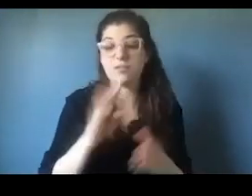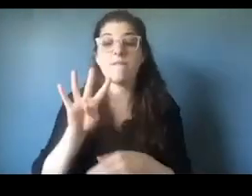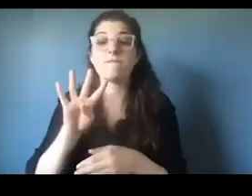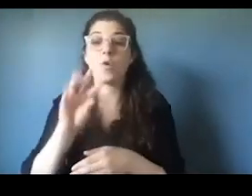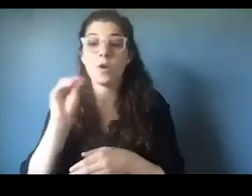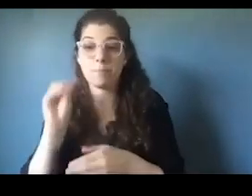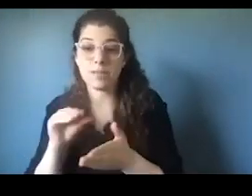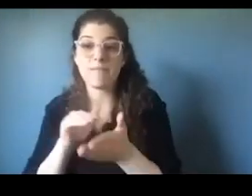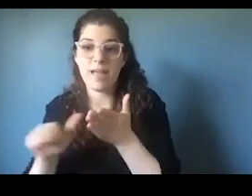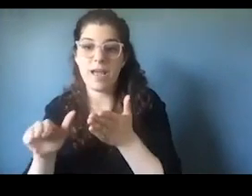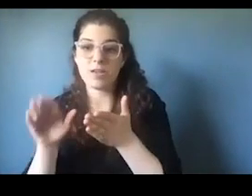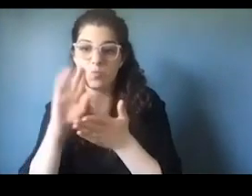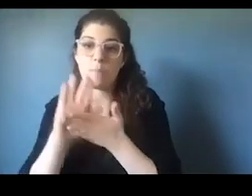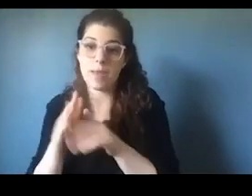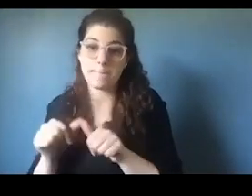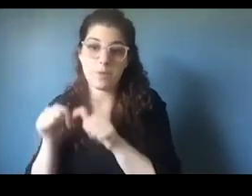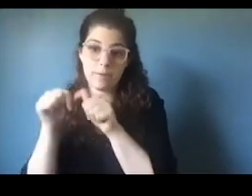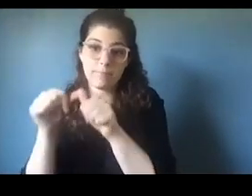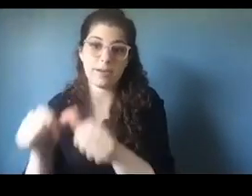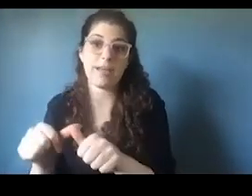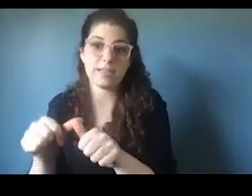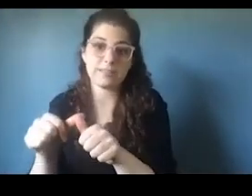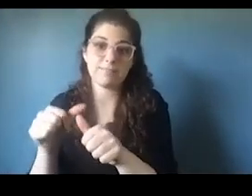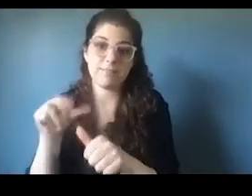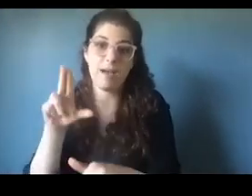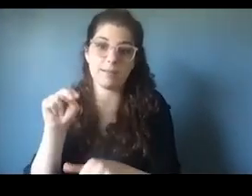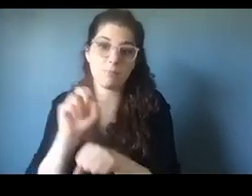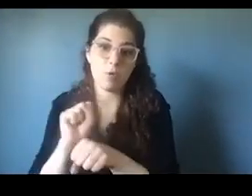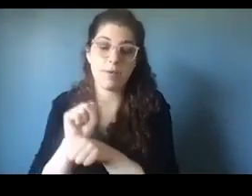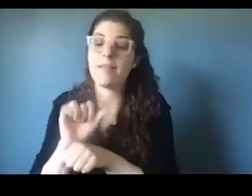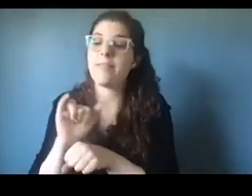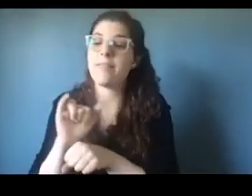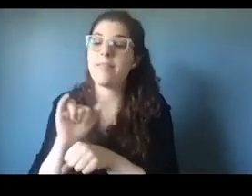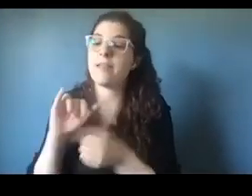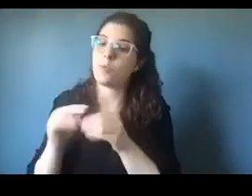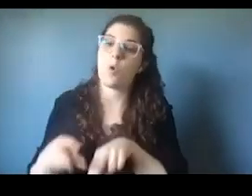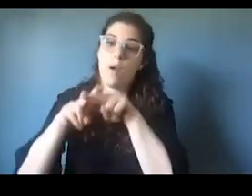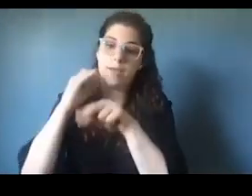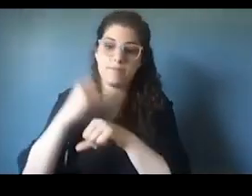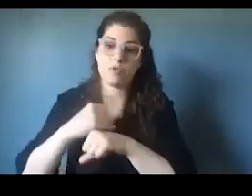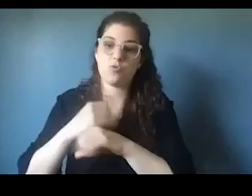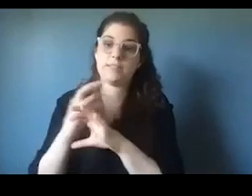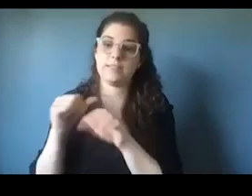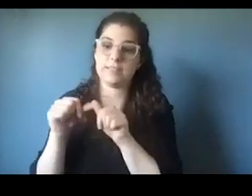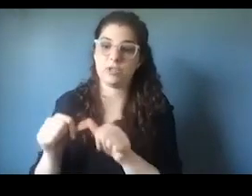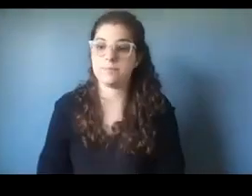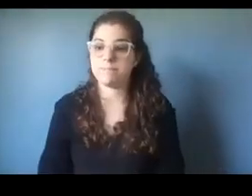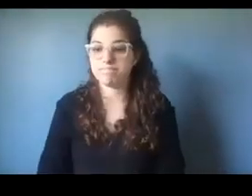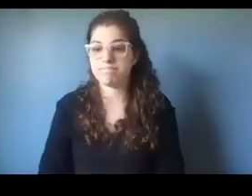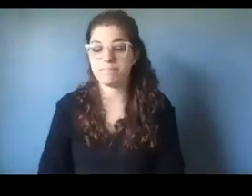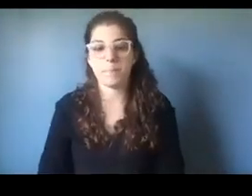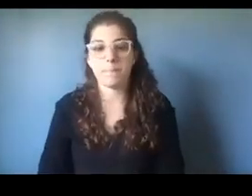layoffs are likely to become permanent. And that number is likely to go up the longer the crisis continues. Okay. So